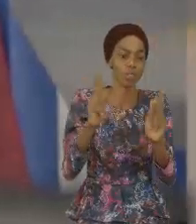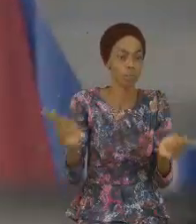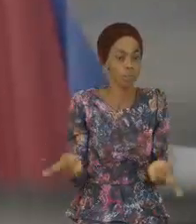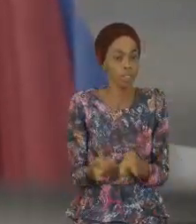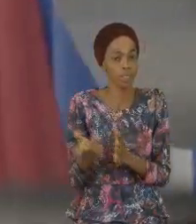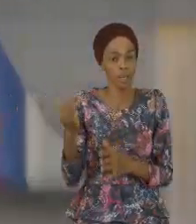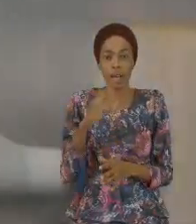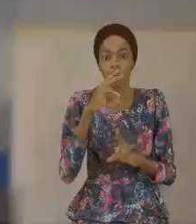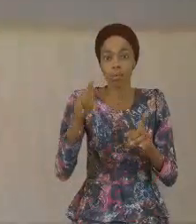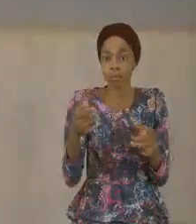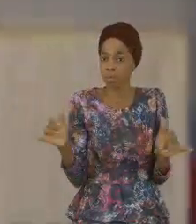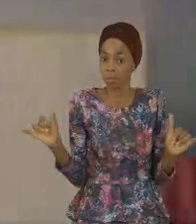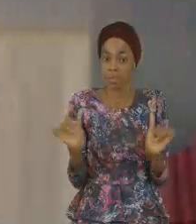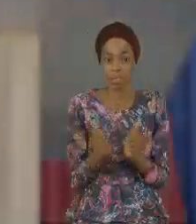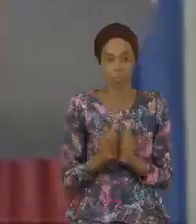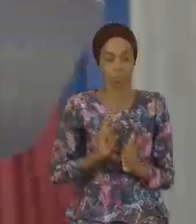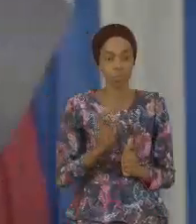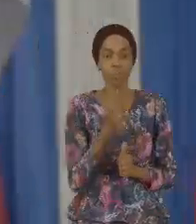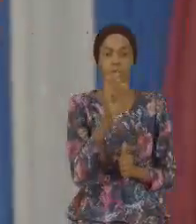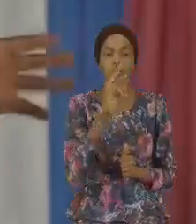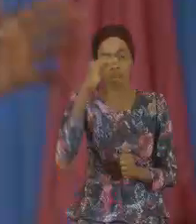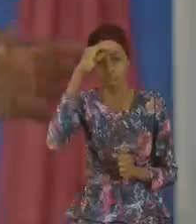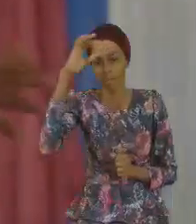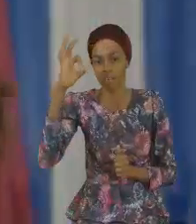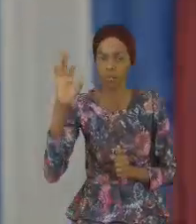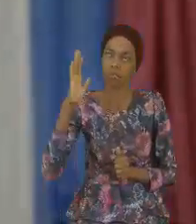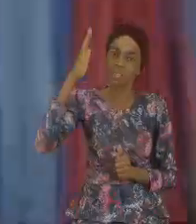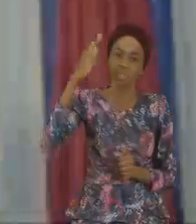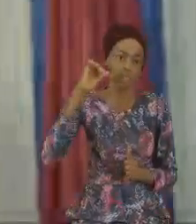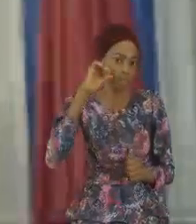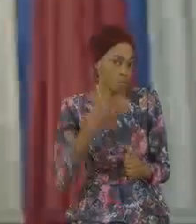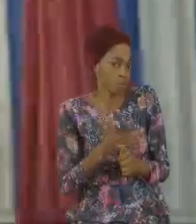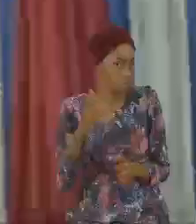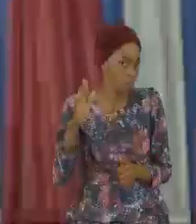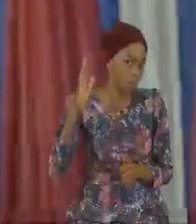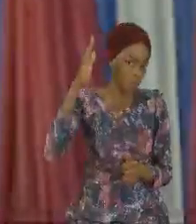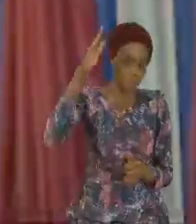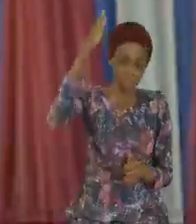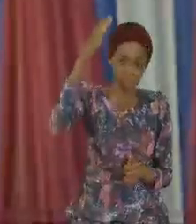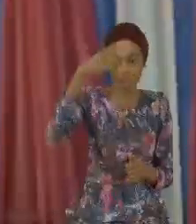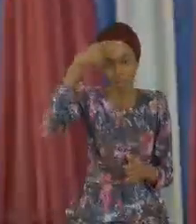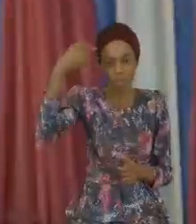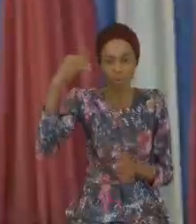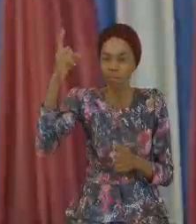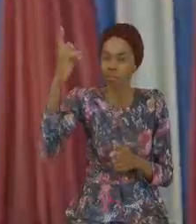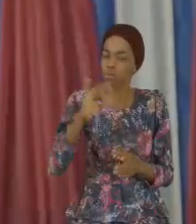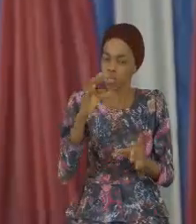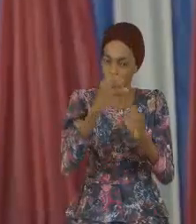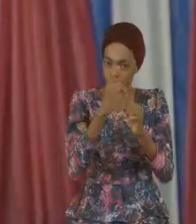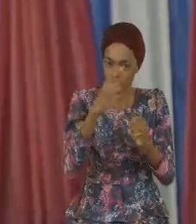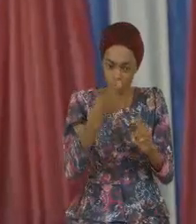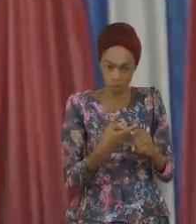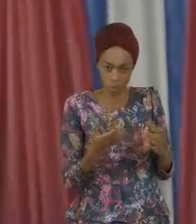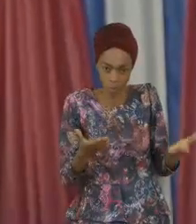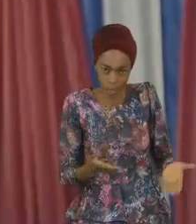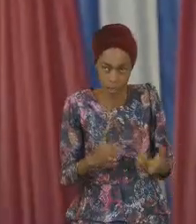with us. You are a man of destiny and a daughter of destiny, and because it's taking you from here to